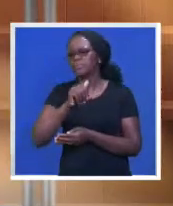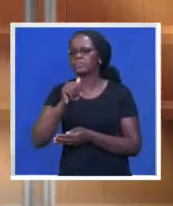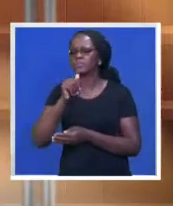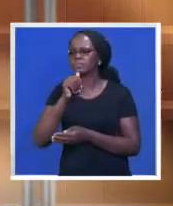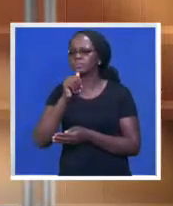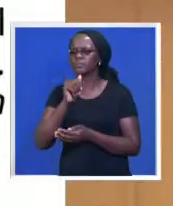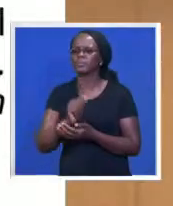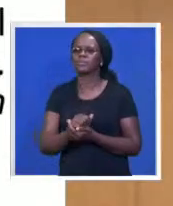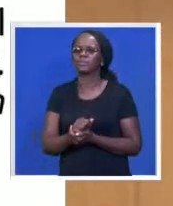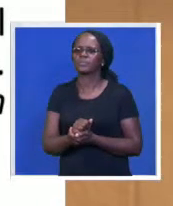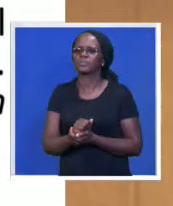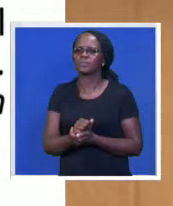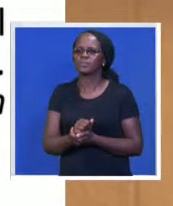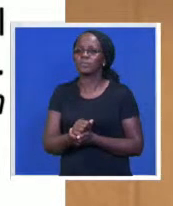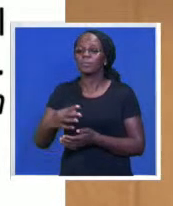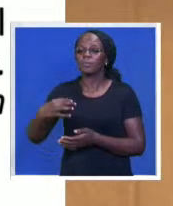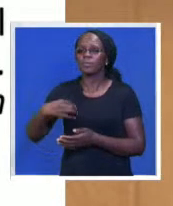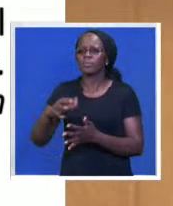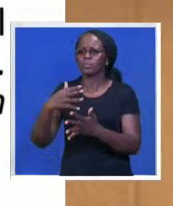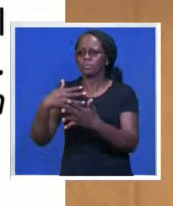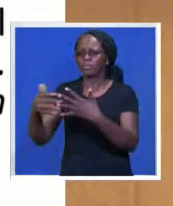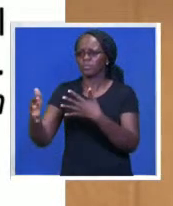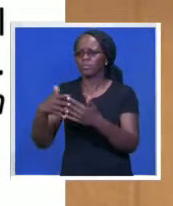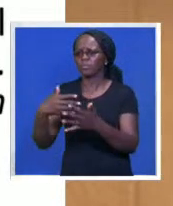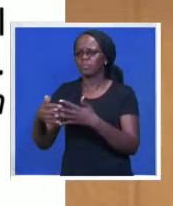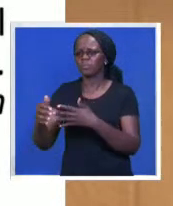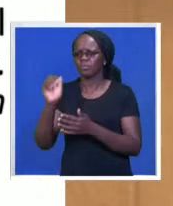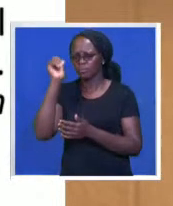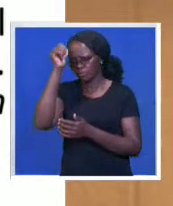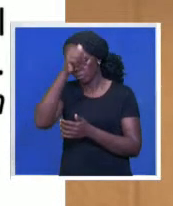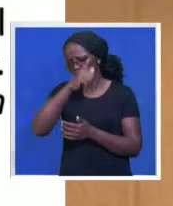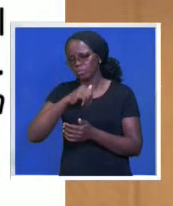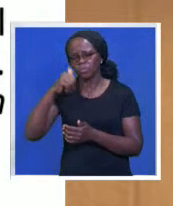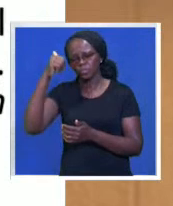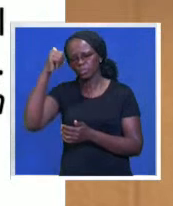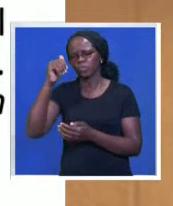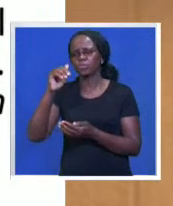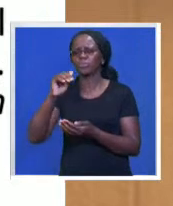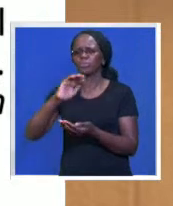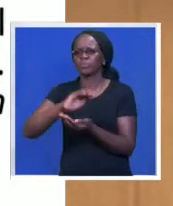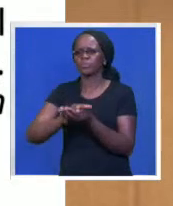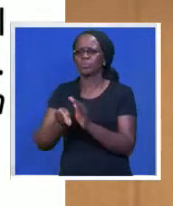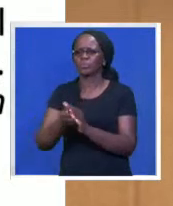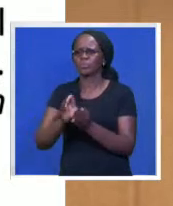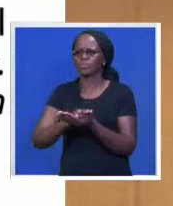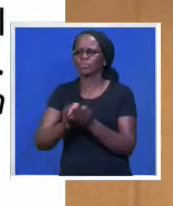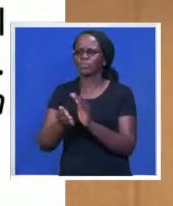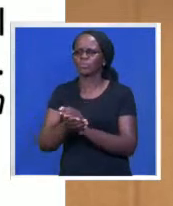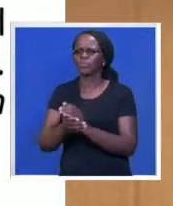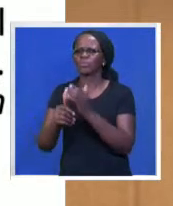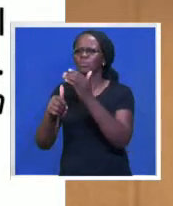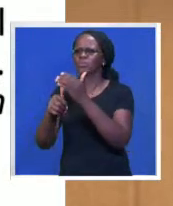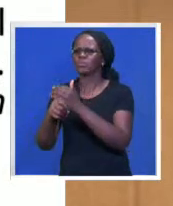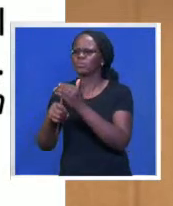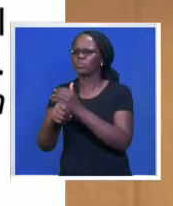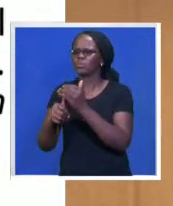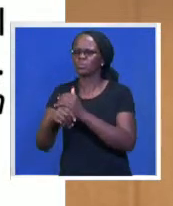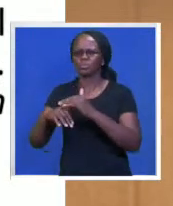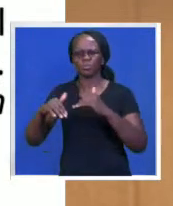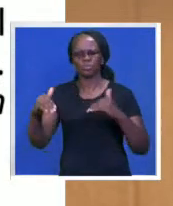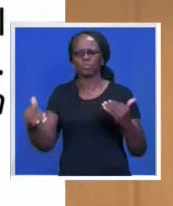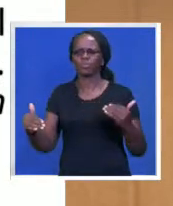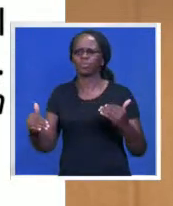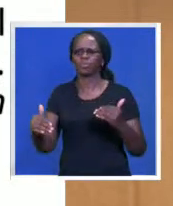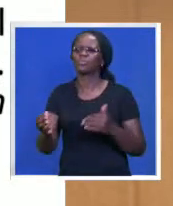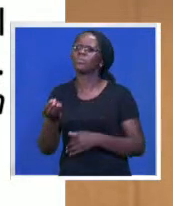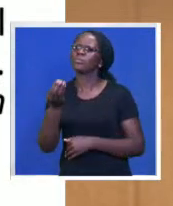Some of God's creation gives us important resources such as food and shelter. We get food from